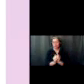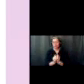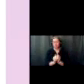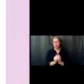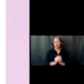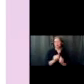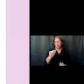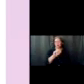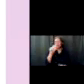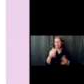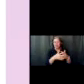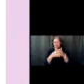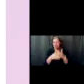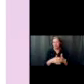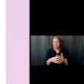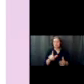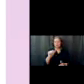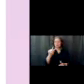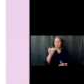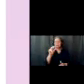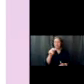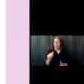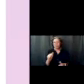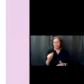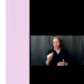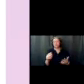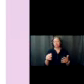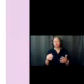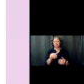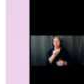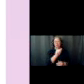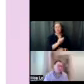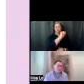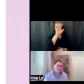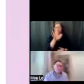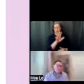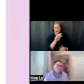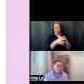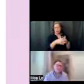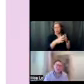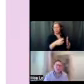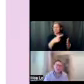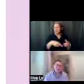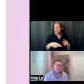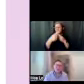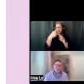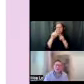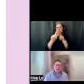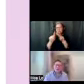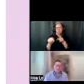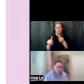Latinos, Asian Americans report highest rates of stigma toward physical and mental disabilities.